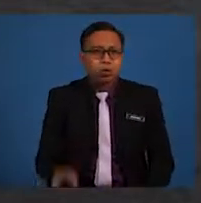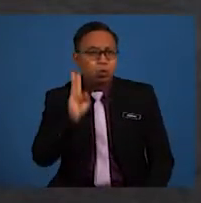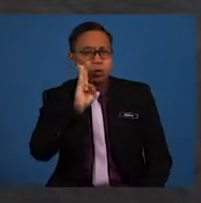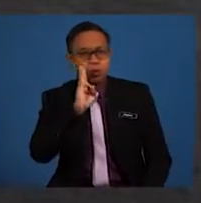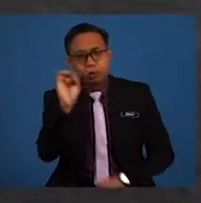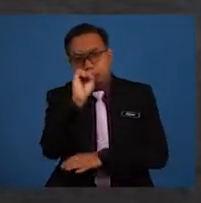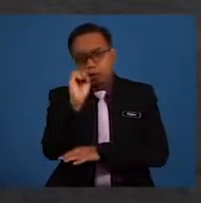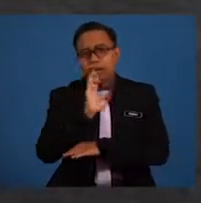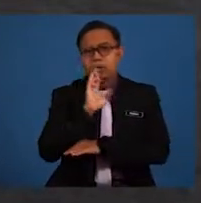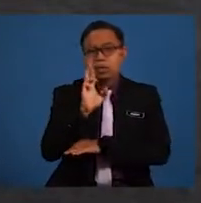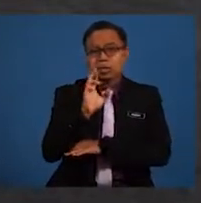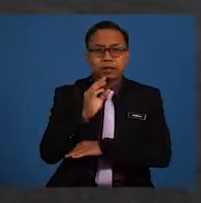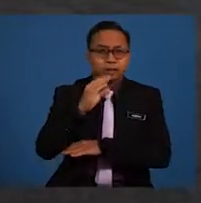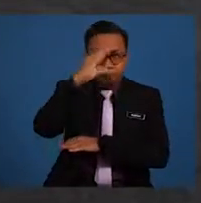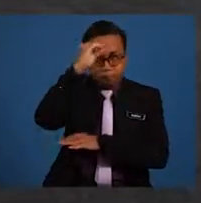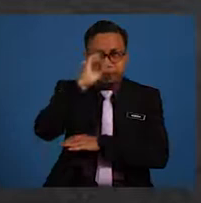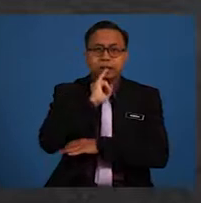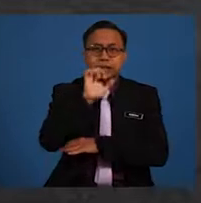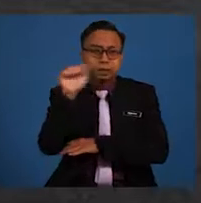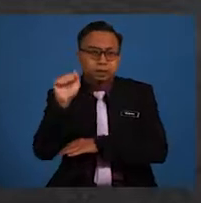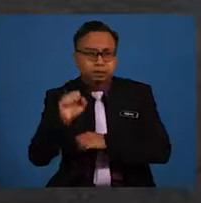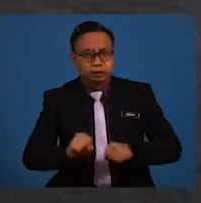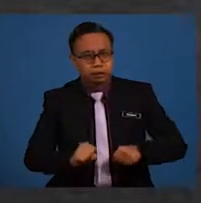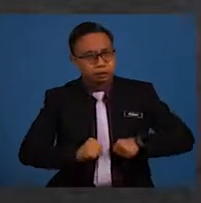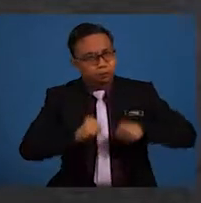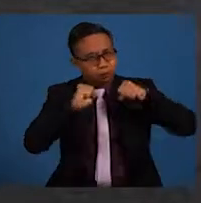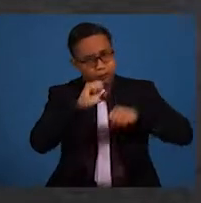Woman without her man is a survivor.